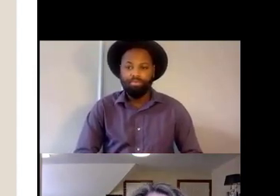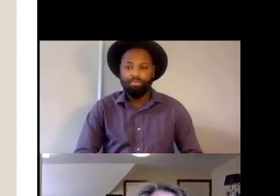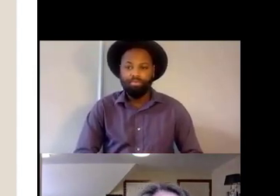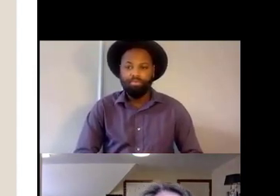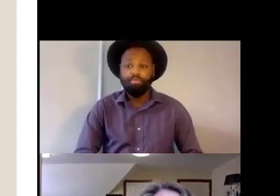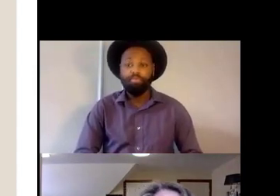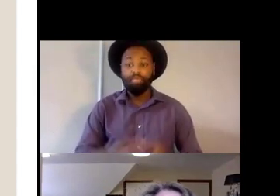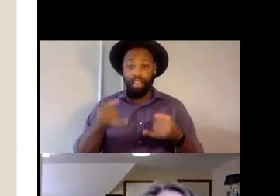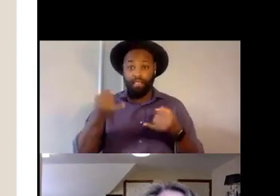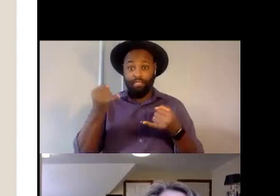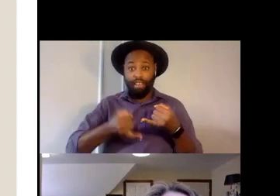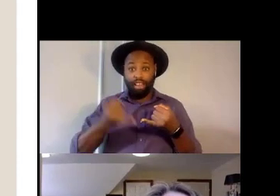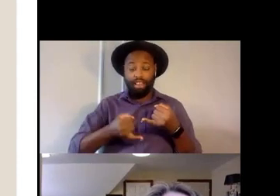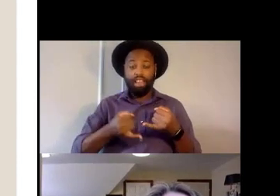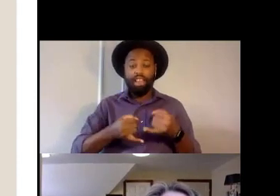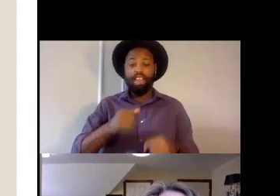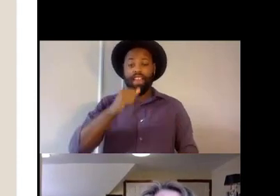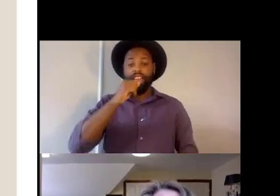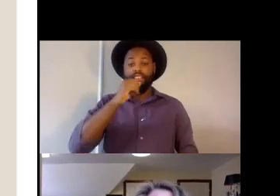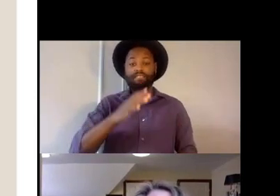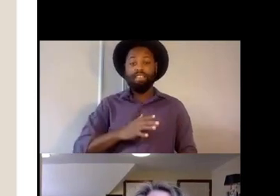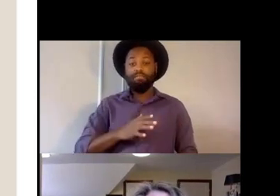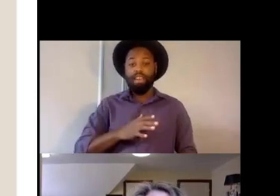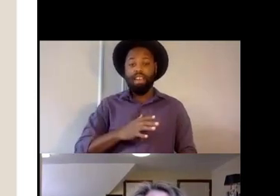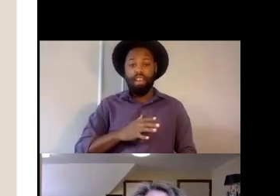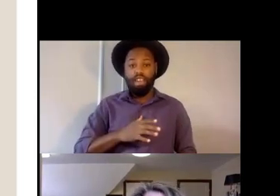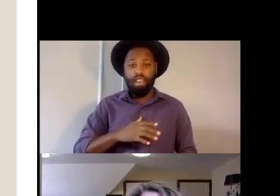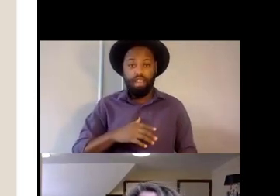finally, female endowed professors.